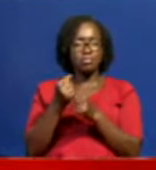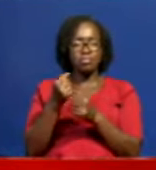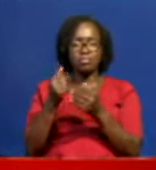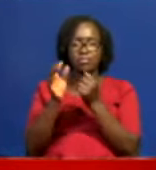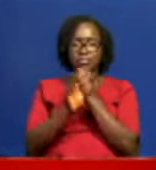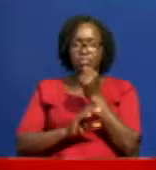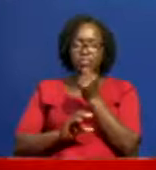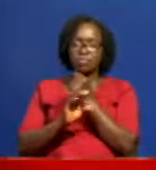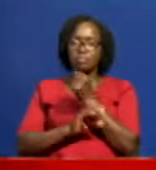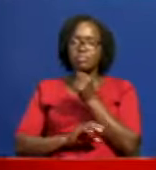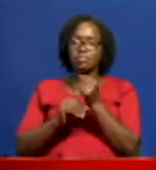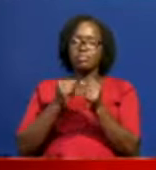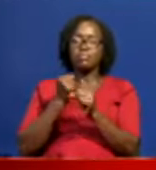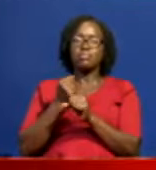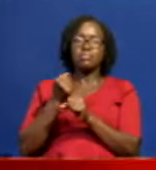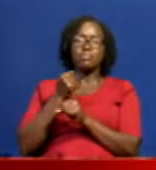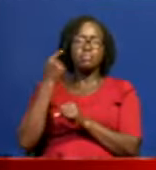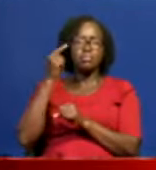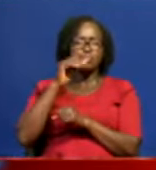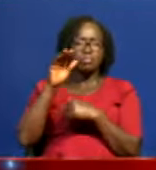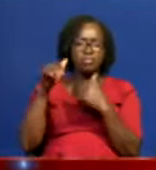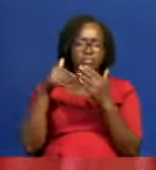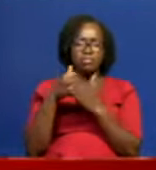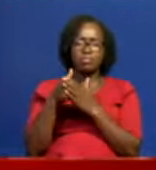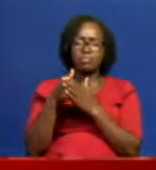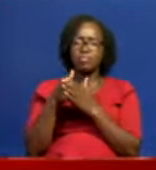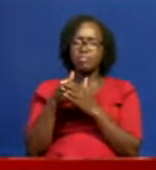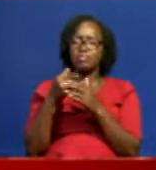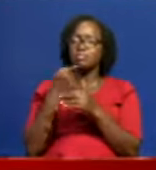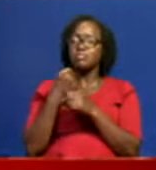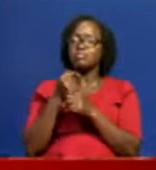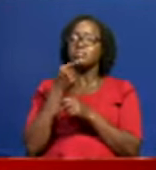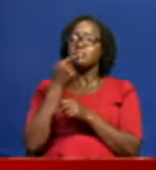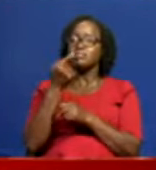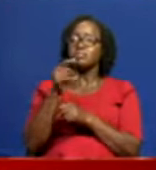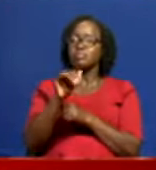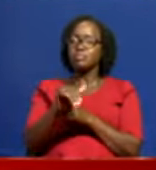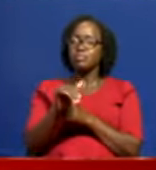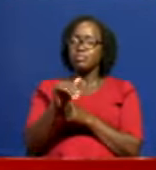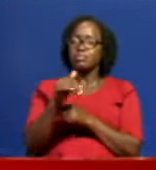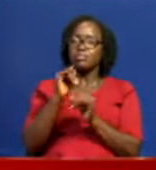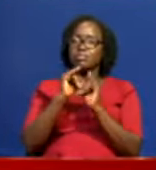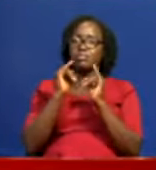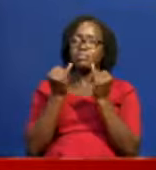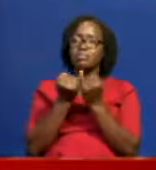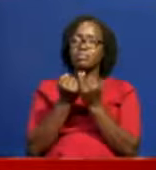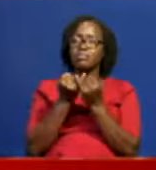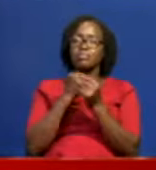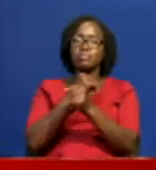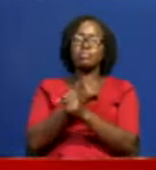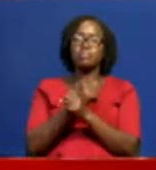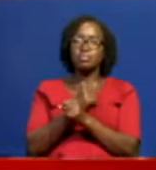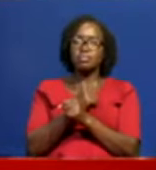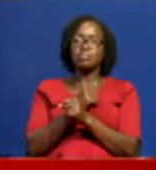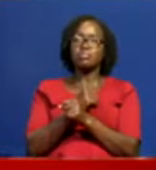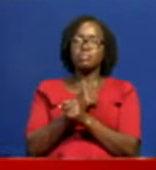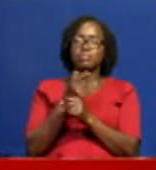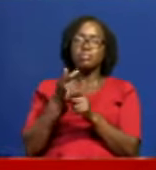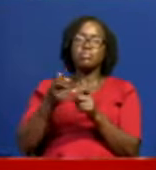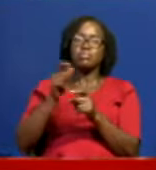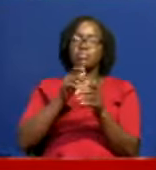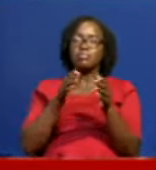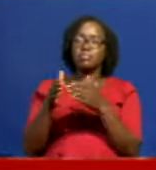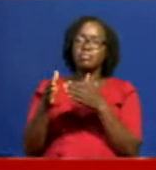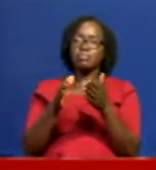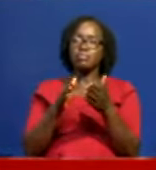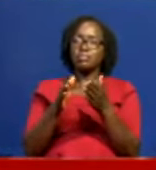country work for everyone and in making sure that our institutions protect and increase